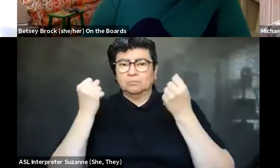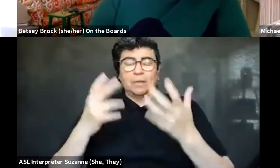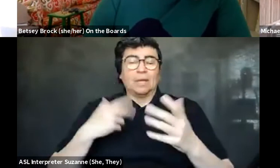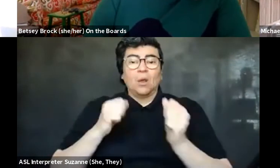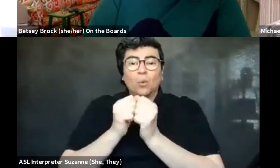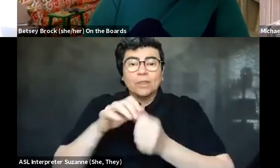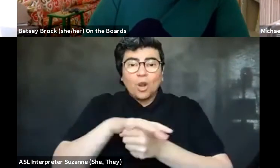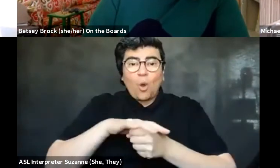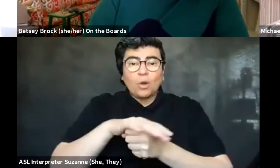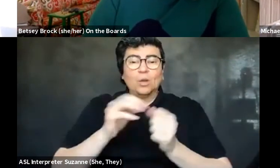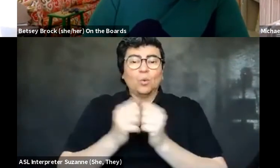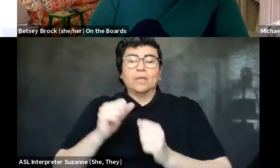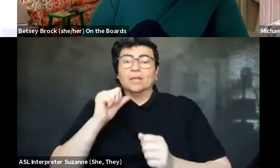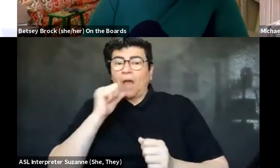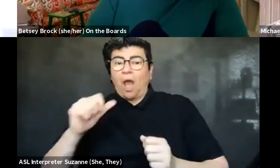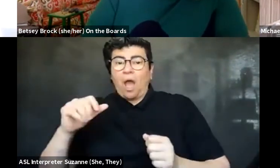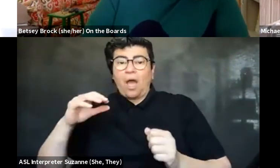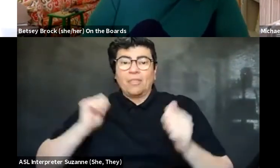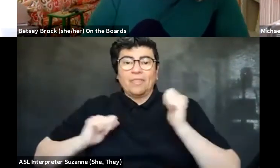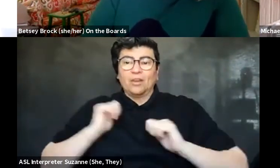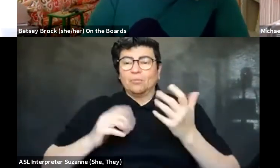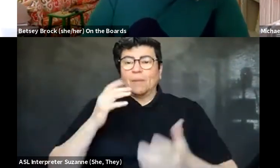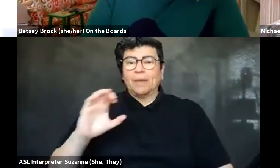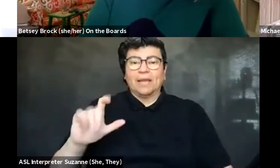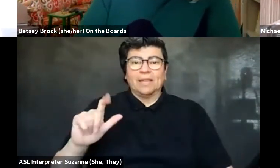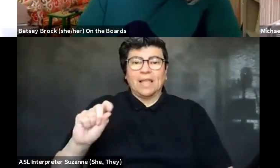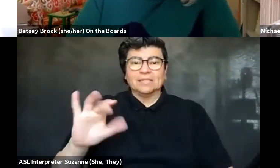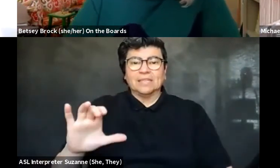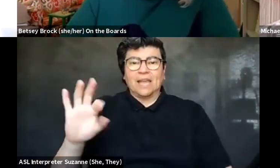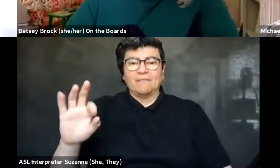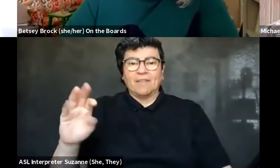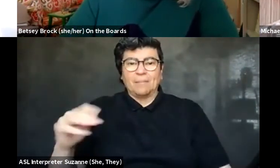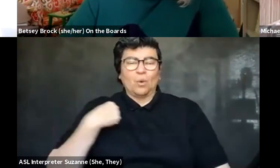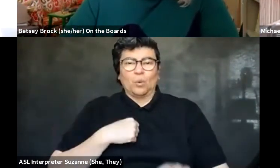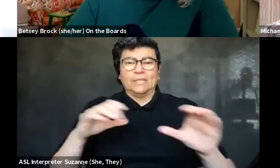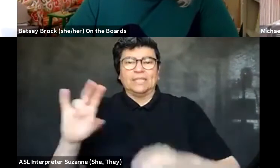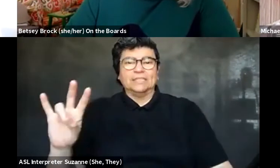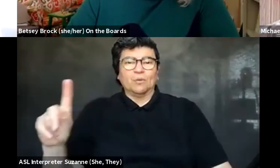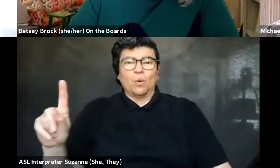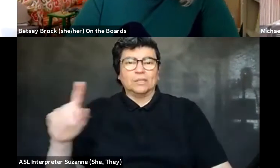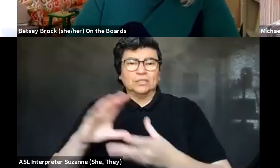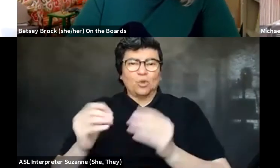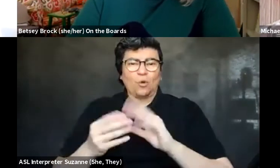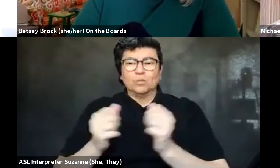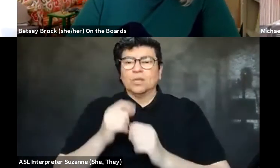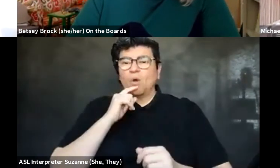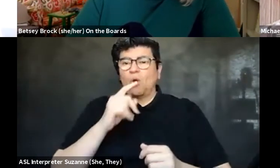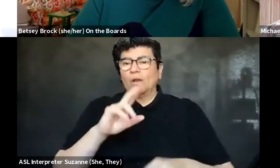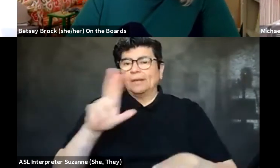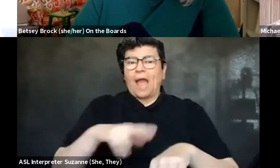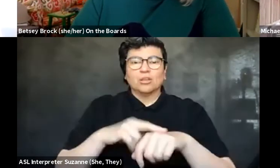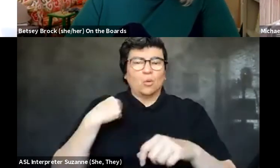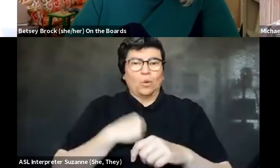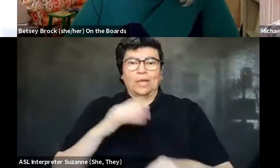with non-theaters, whether it's Classic King FM that we did Saturday Morning Stories with, or nationally, we co-led